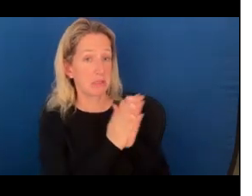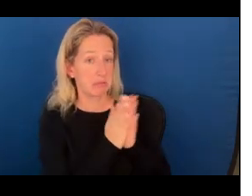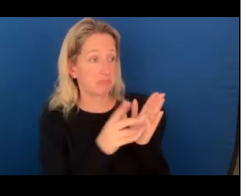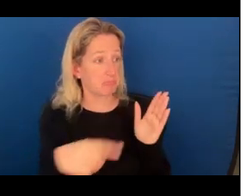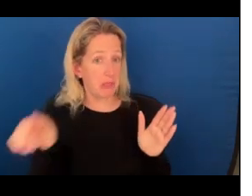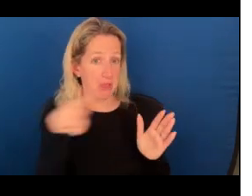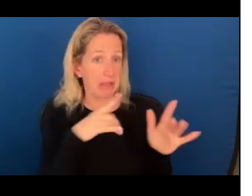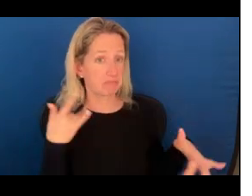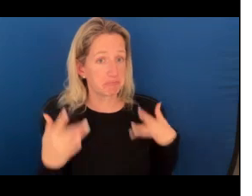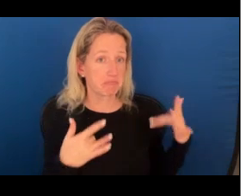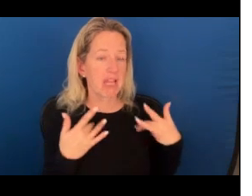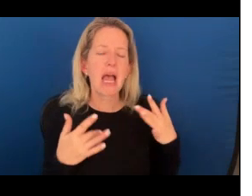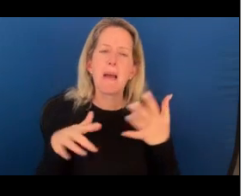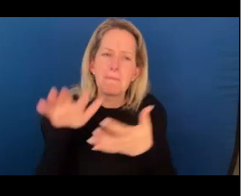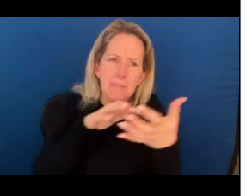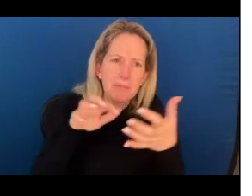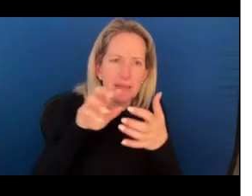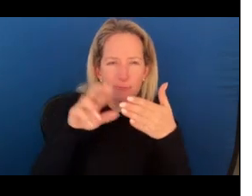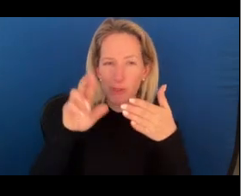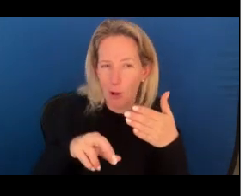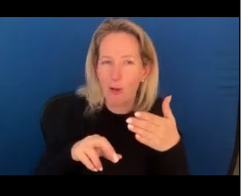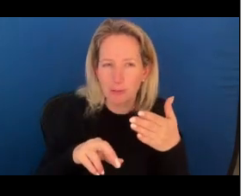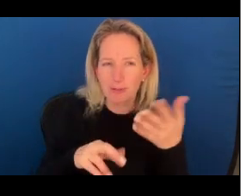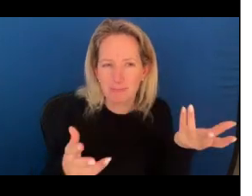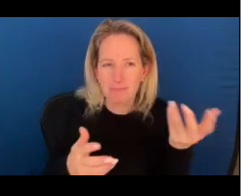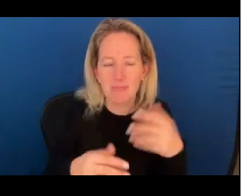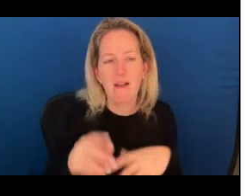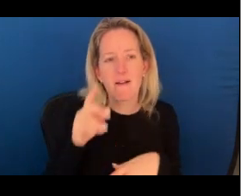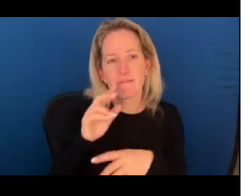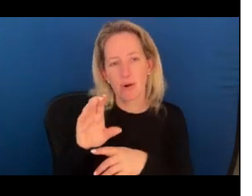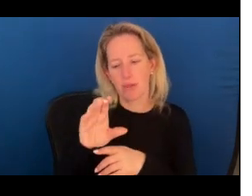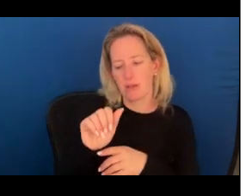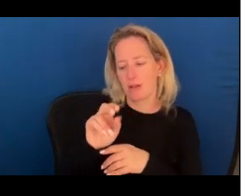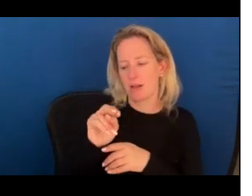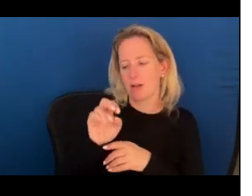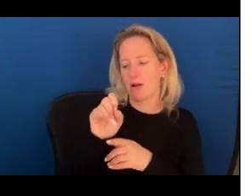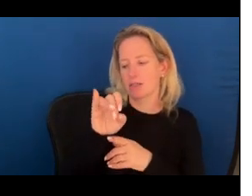we had mixed results, though. For the Canarsie cleanup in September,